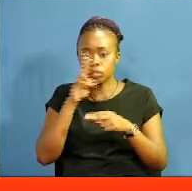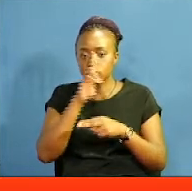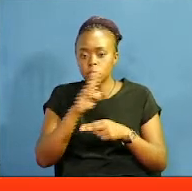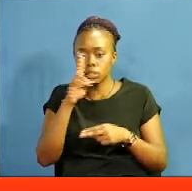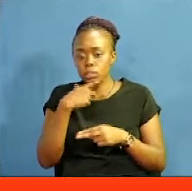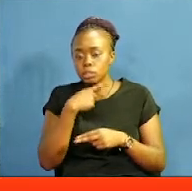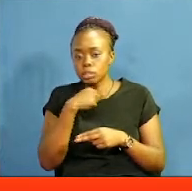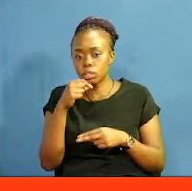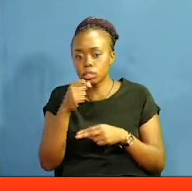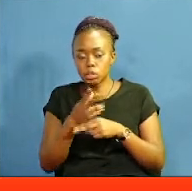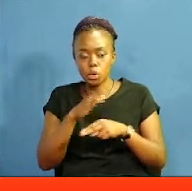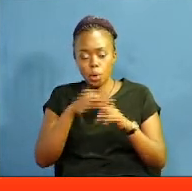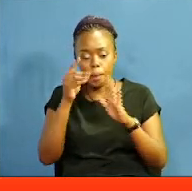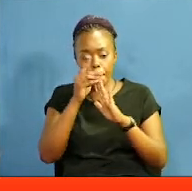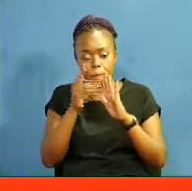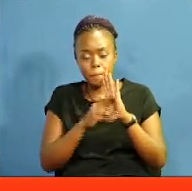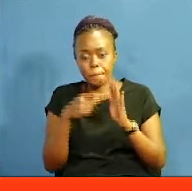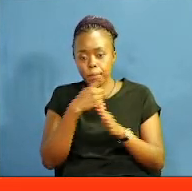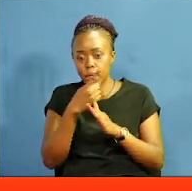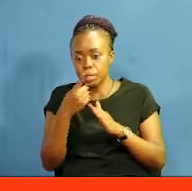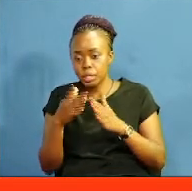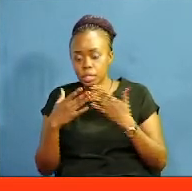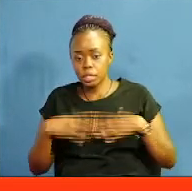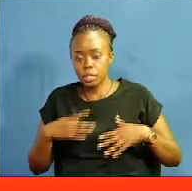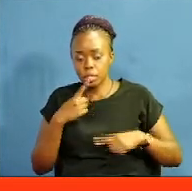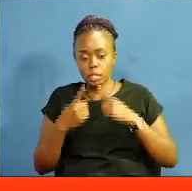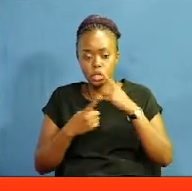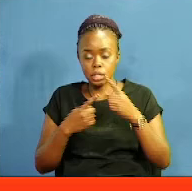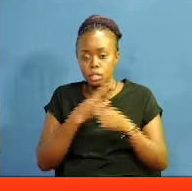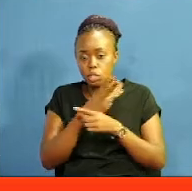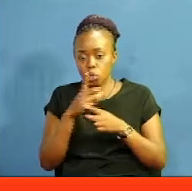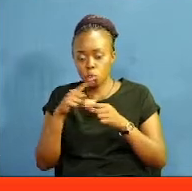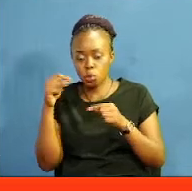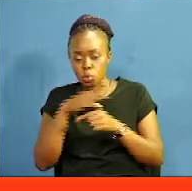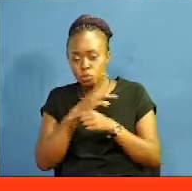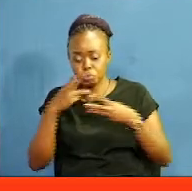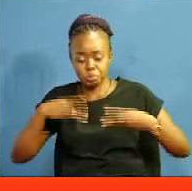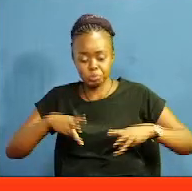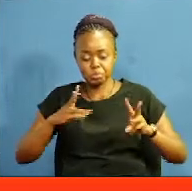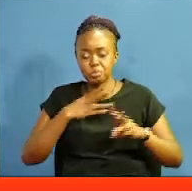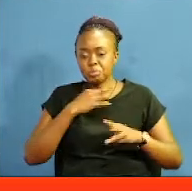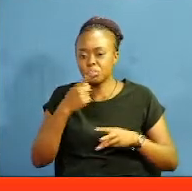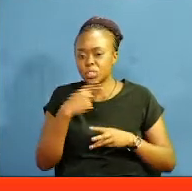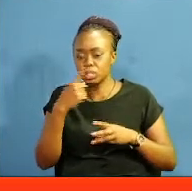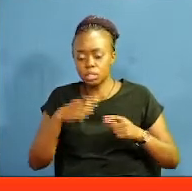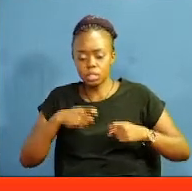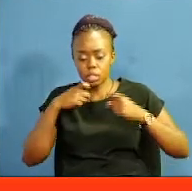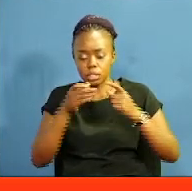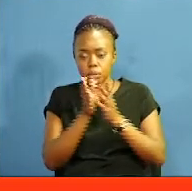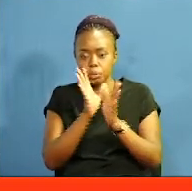commonly used, like they are called the deep state. These people, essentially, they go out of their way. They don't just